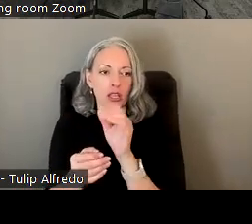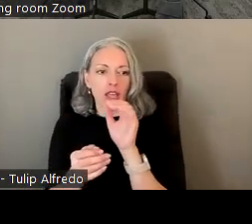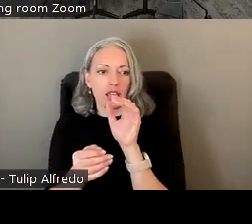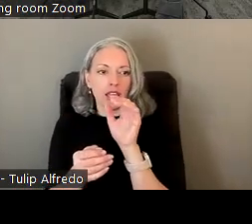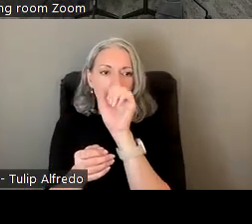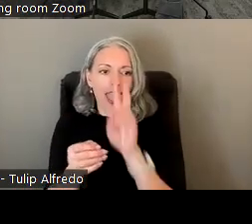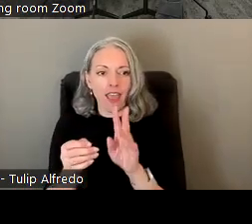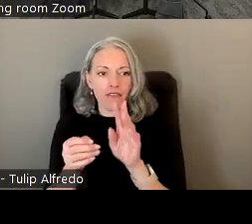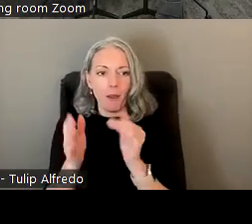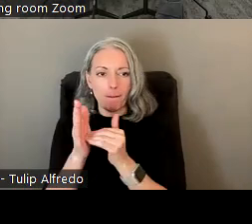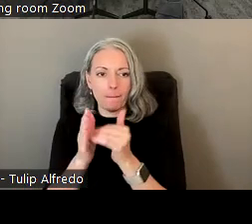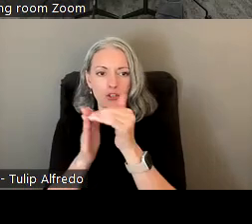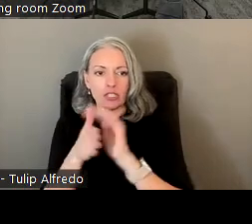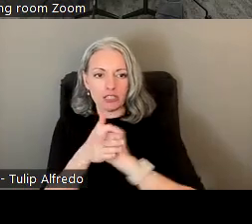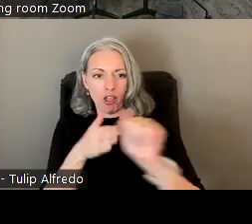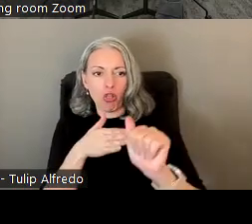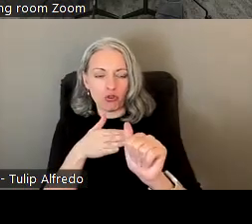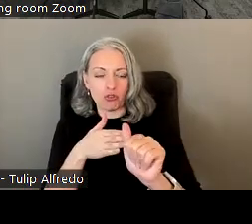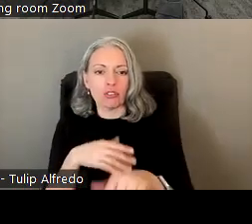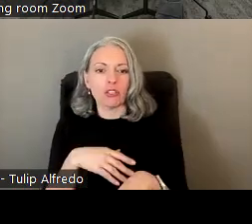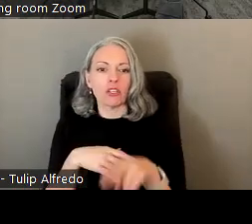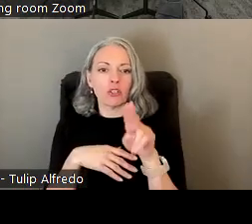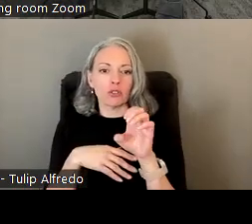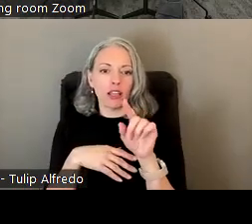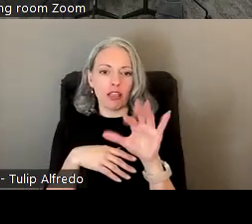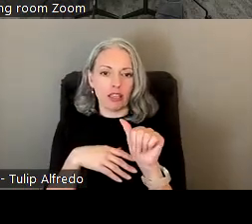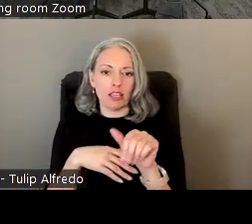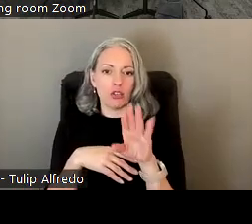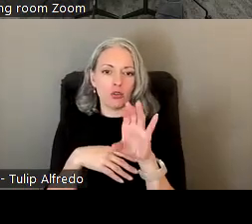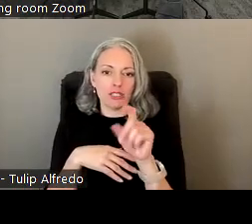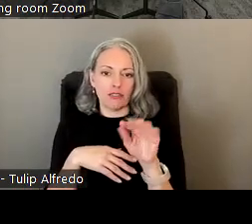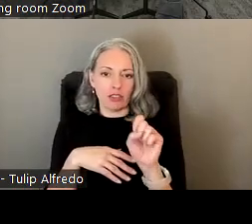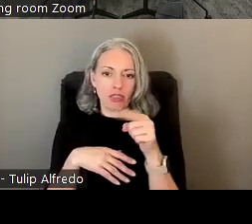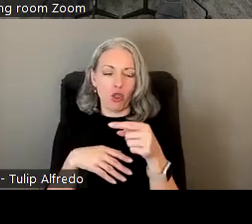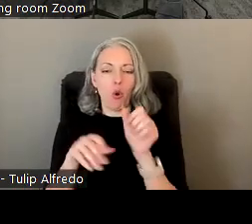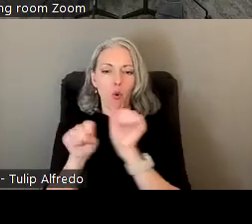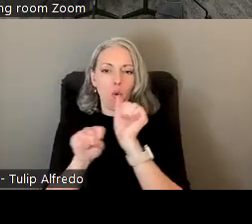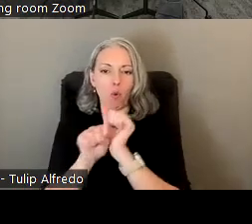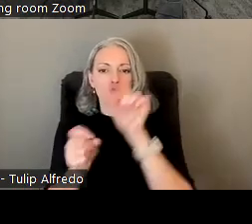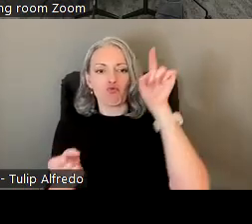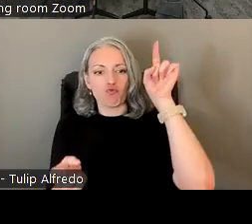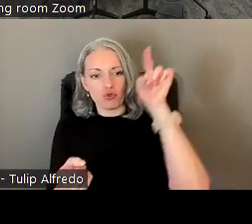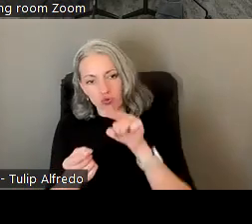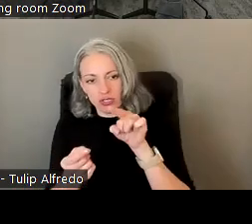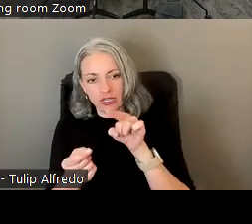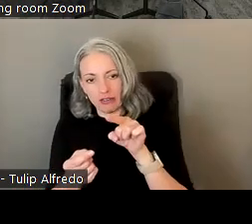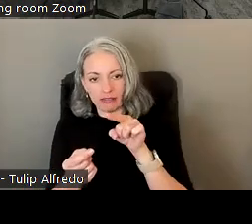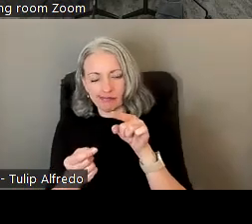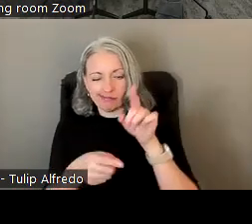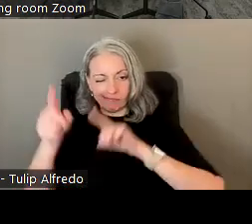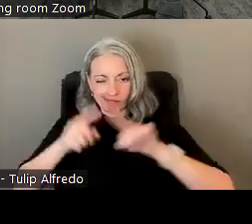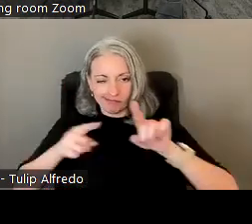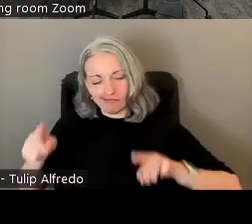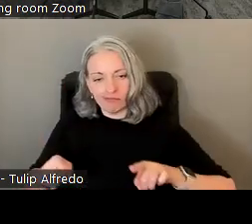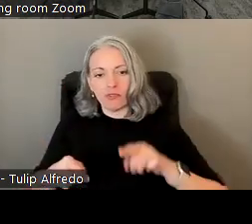UCLA, UCSF, USC, for their work on reducing disparities in diagnosis in California's diverse